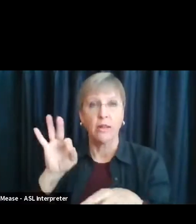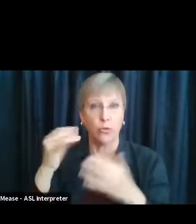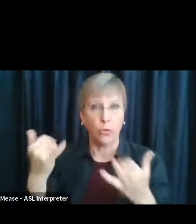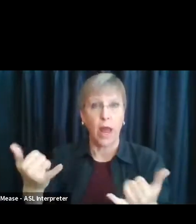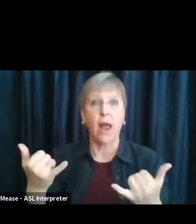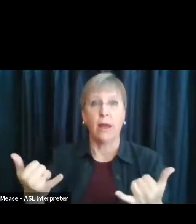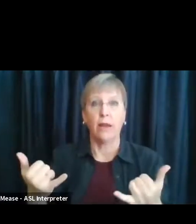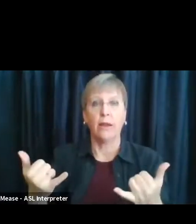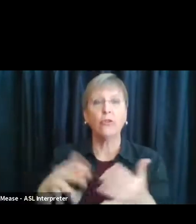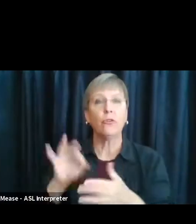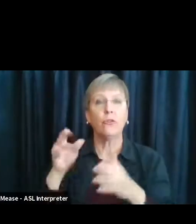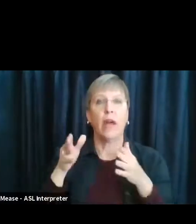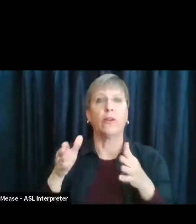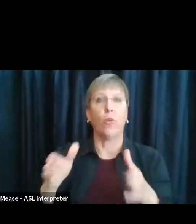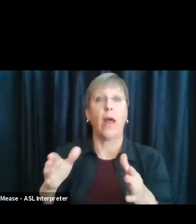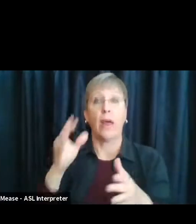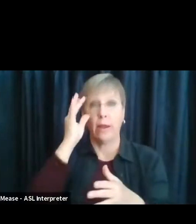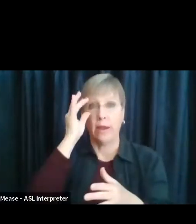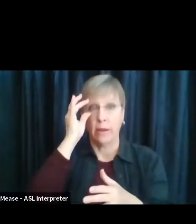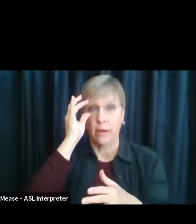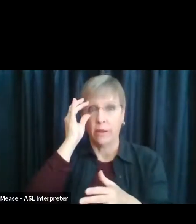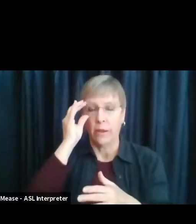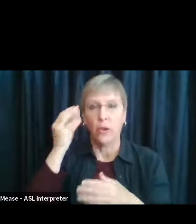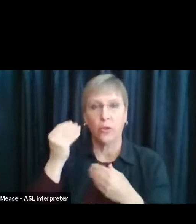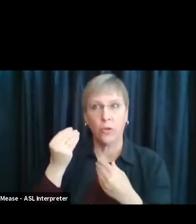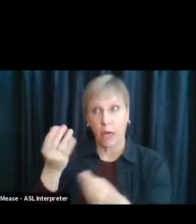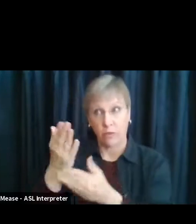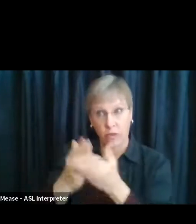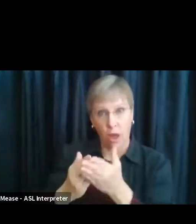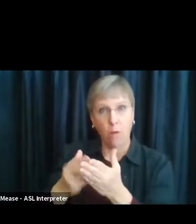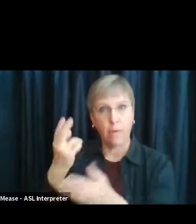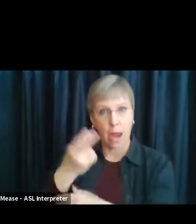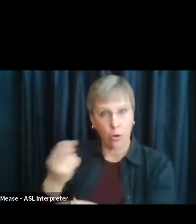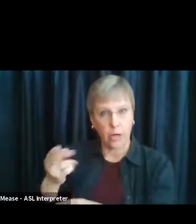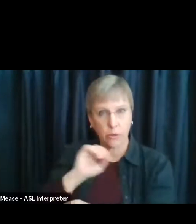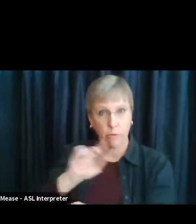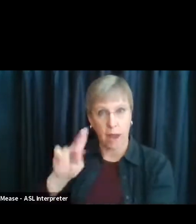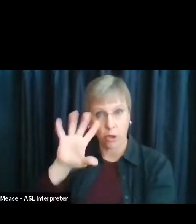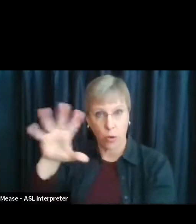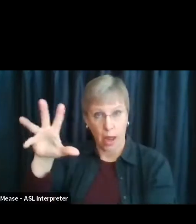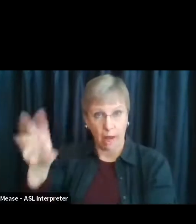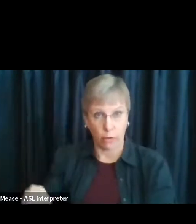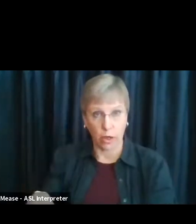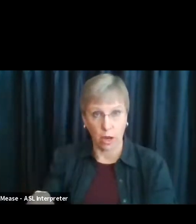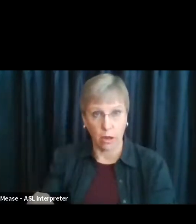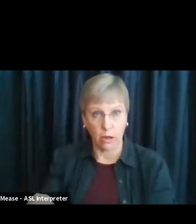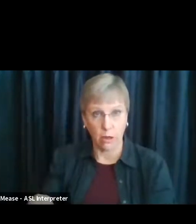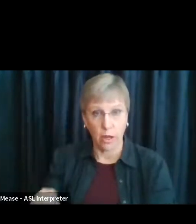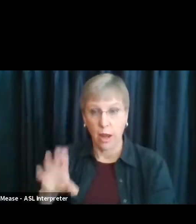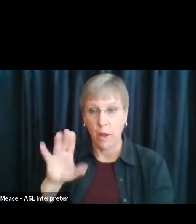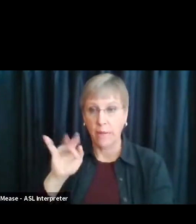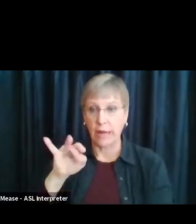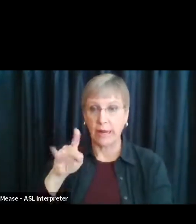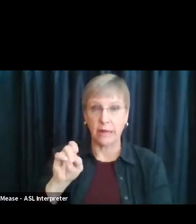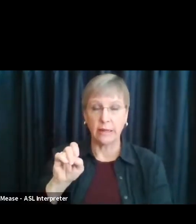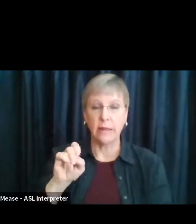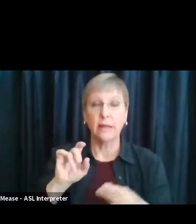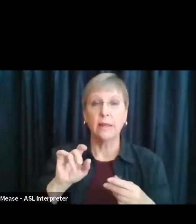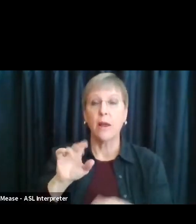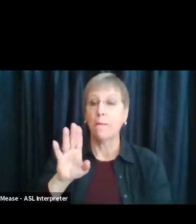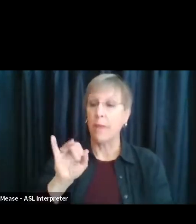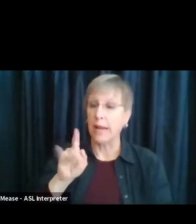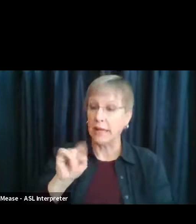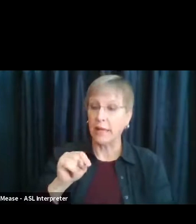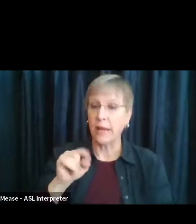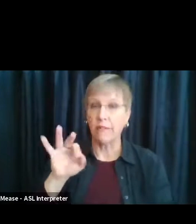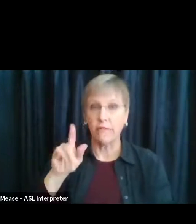to find a way to give some heritage back to Africa. And Bénédicte and Felwine worked for